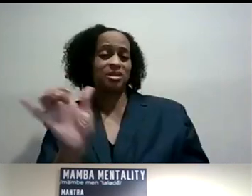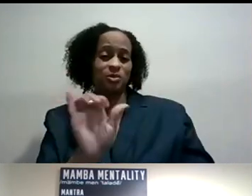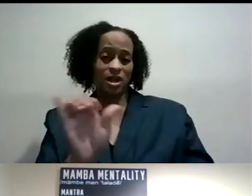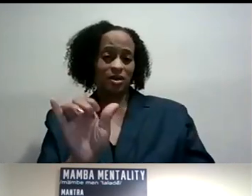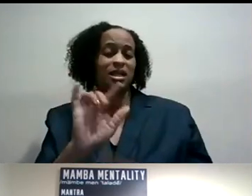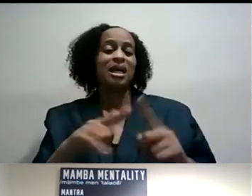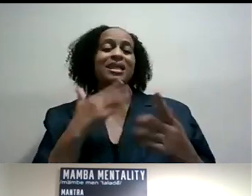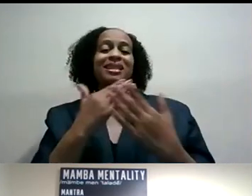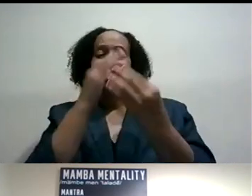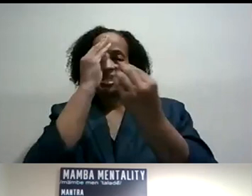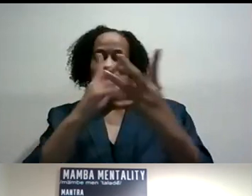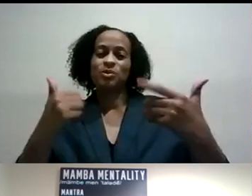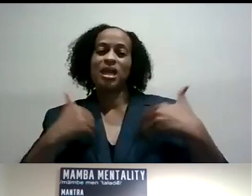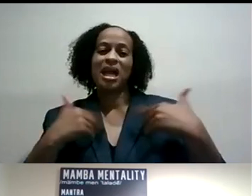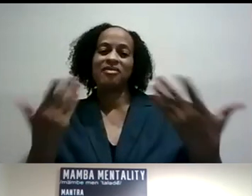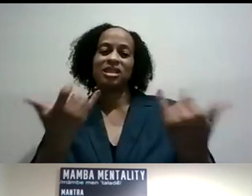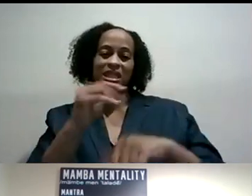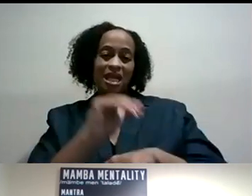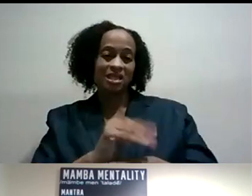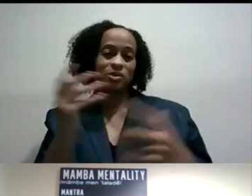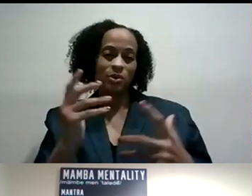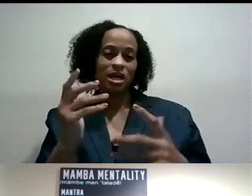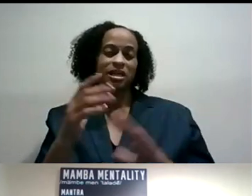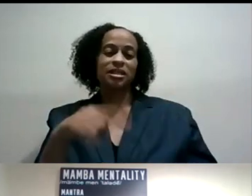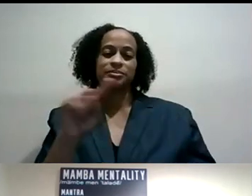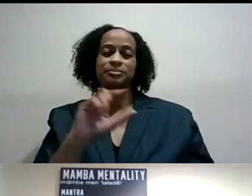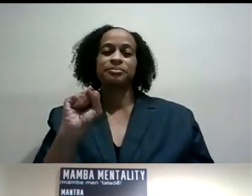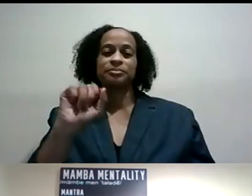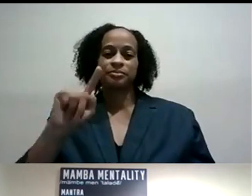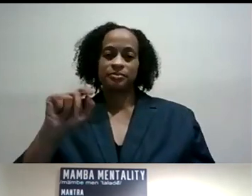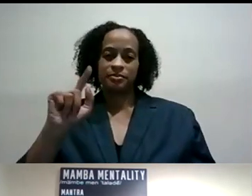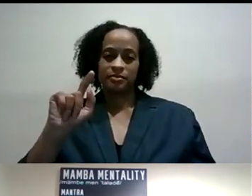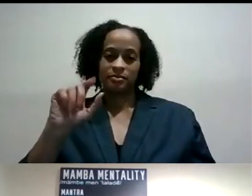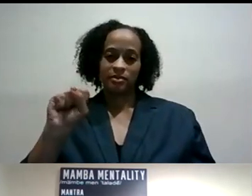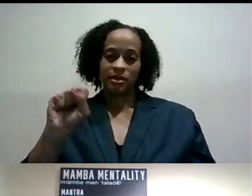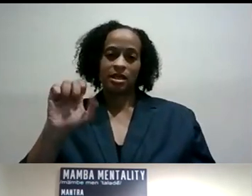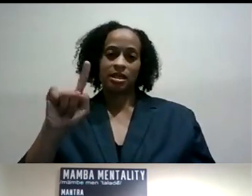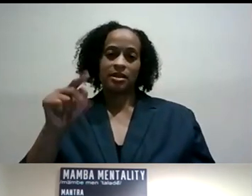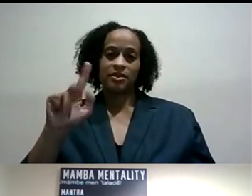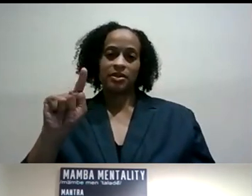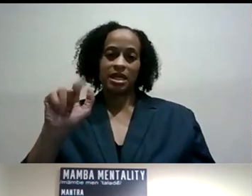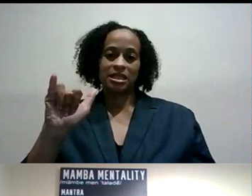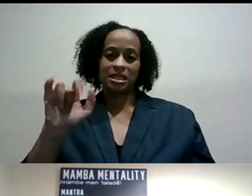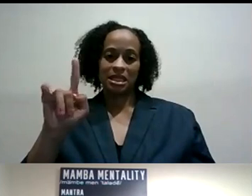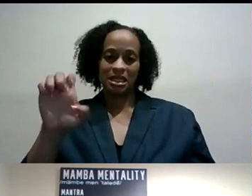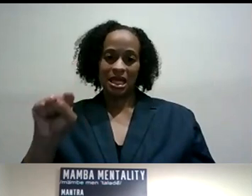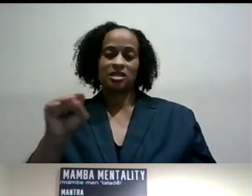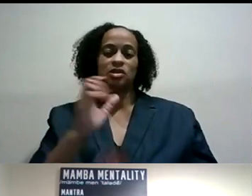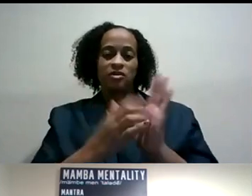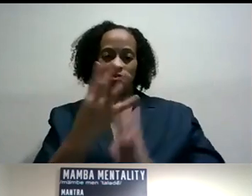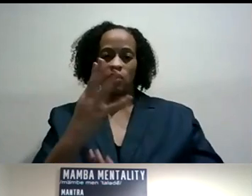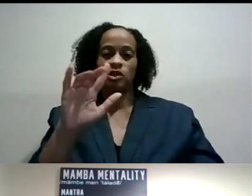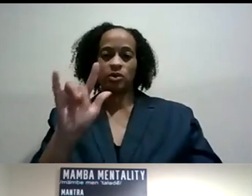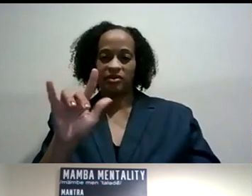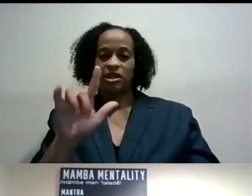the good news that we have here tonight is the Sethites. And Genesis 4, 25 and 26 gives